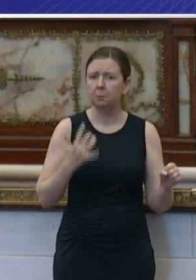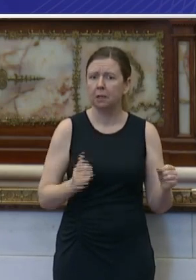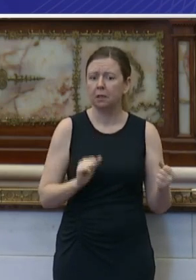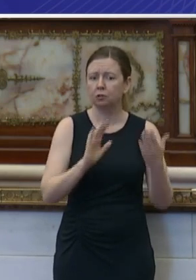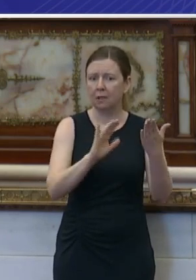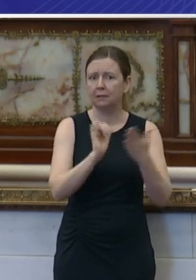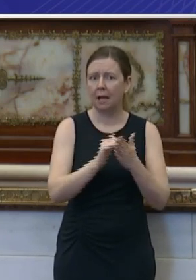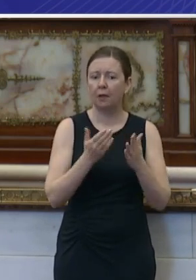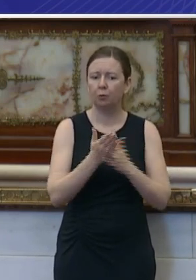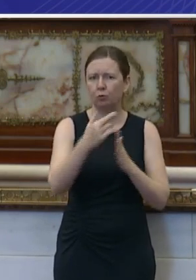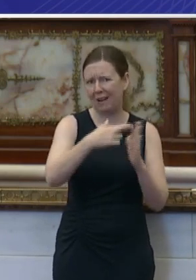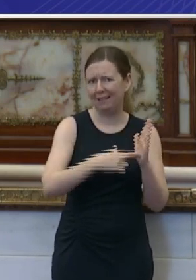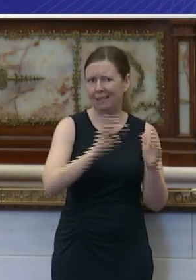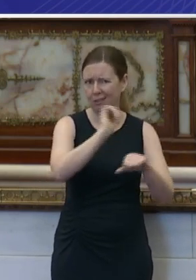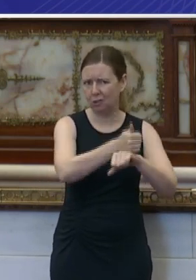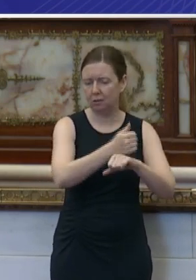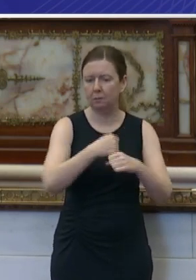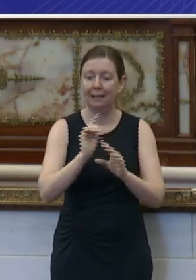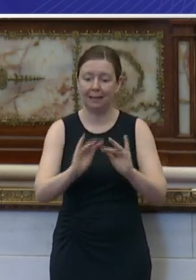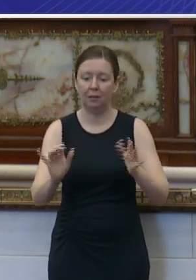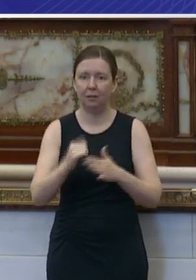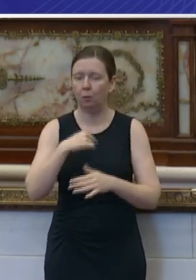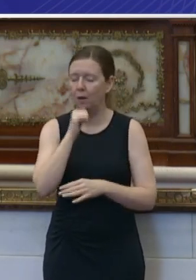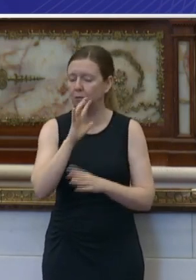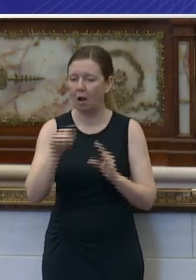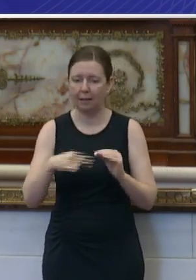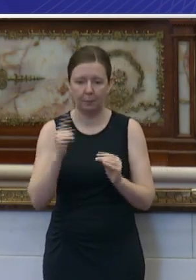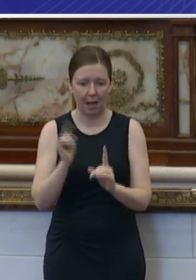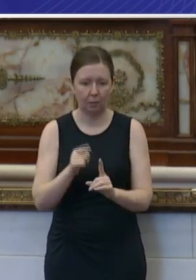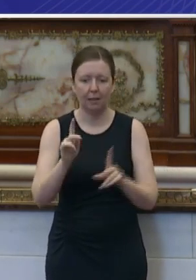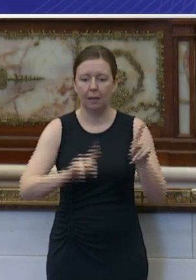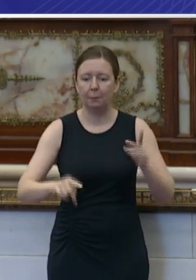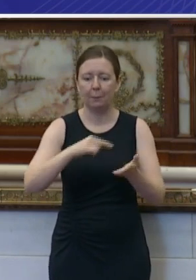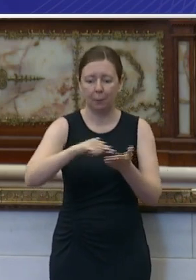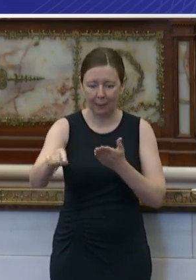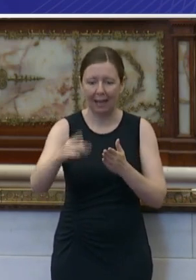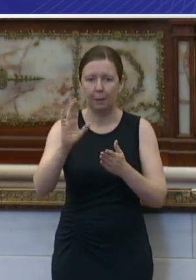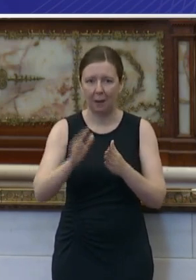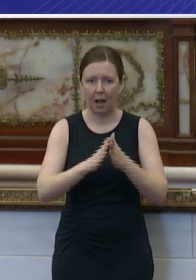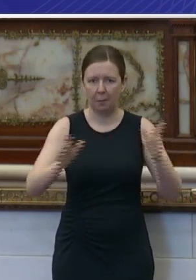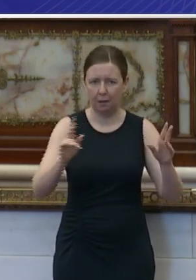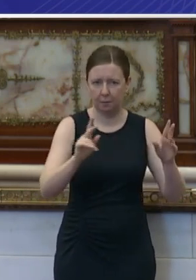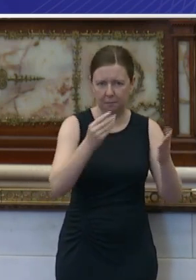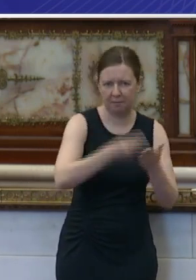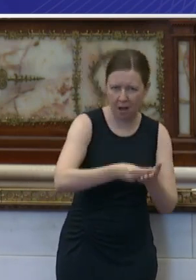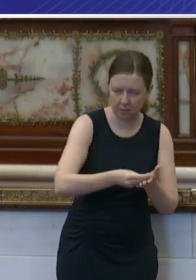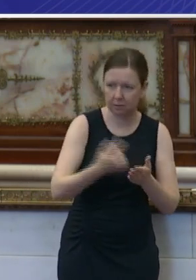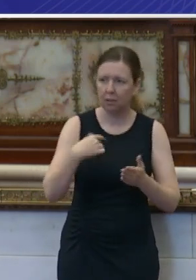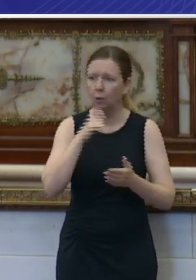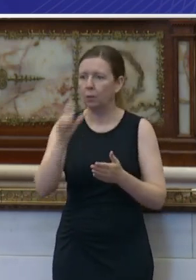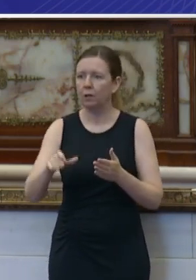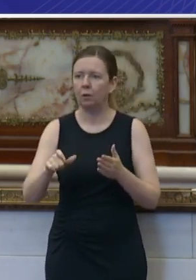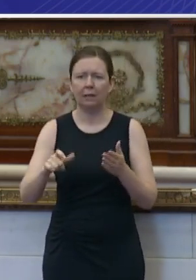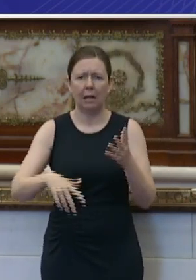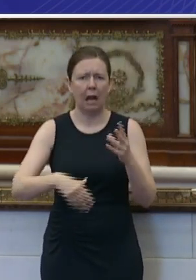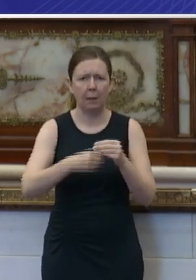via regulation, just making it clear that we are not talking about people paid by public funds. So we don't need any